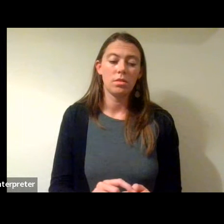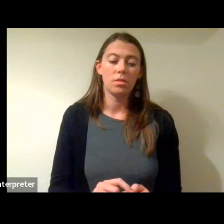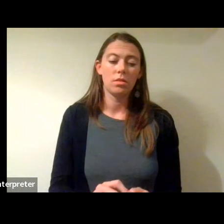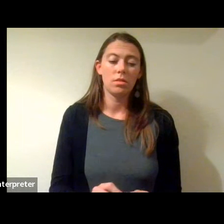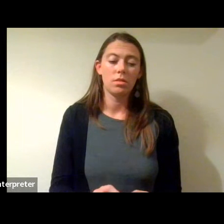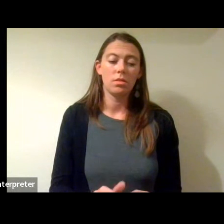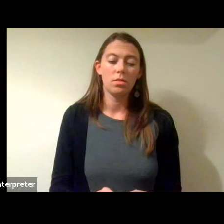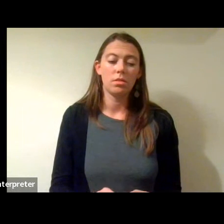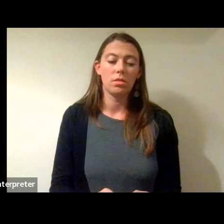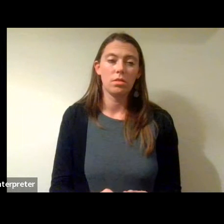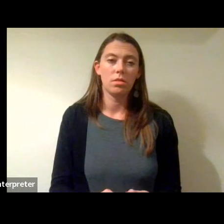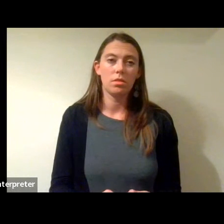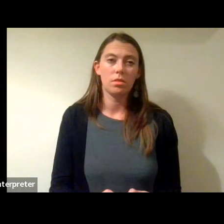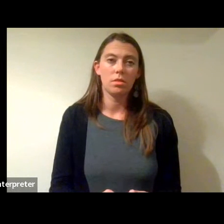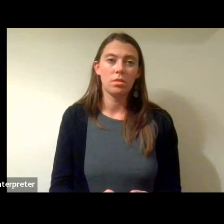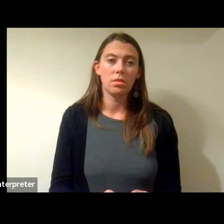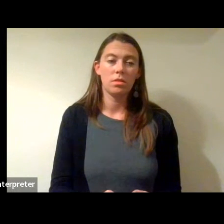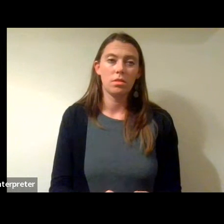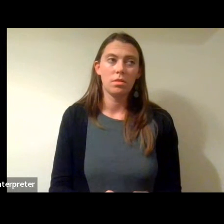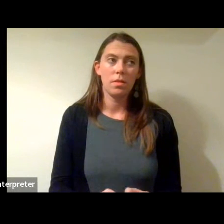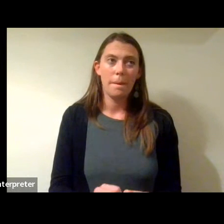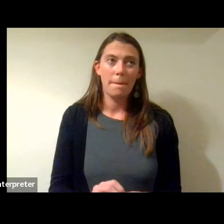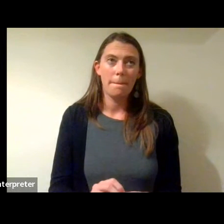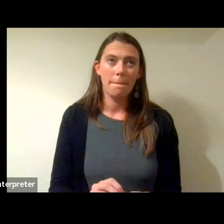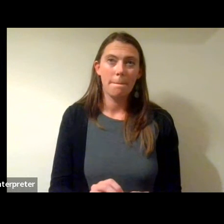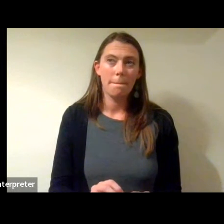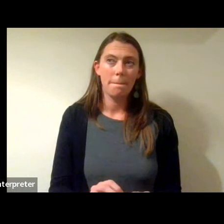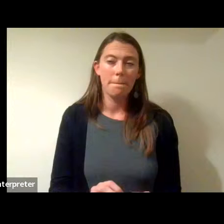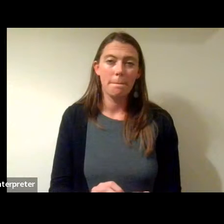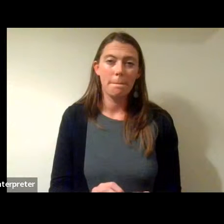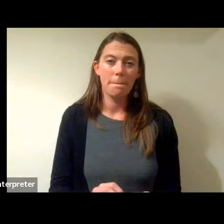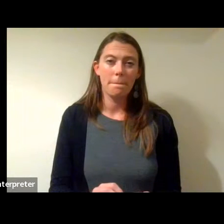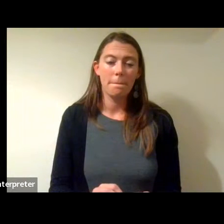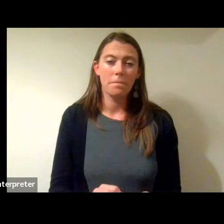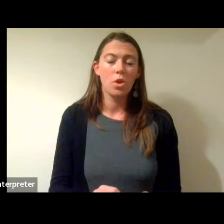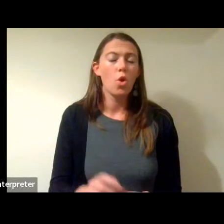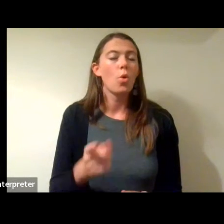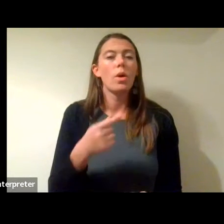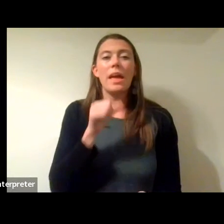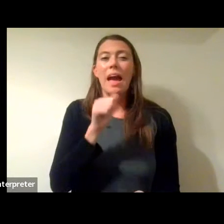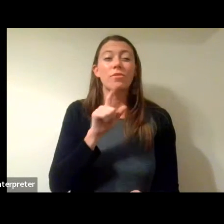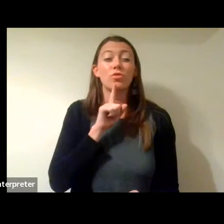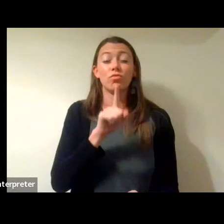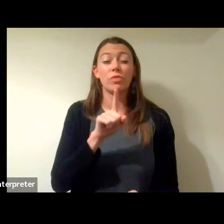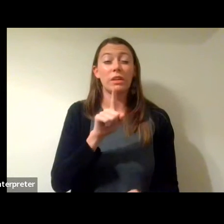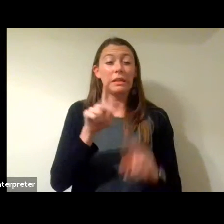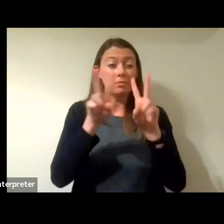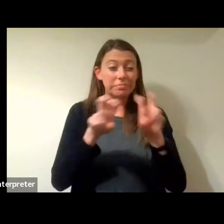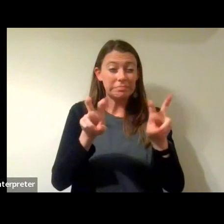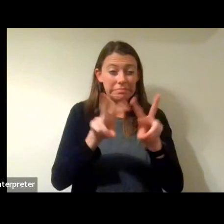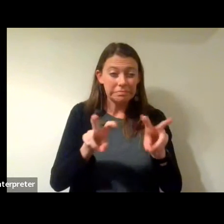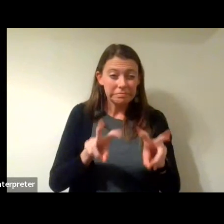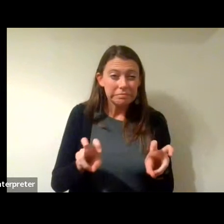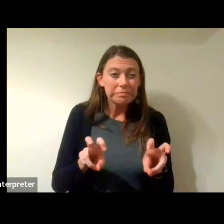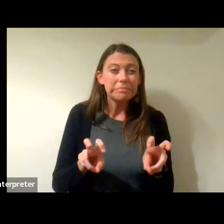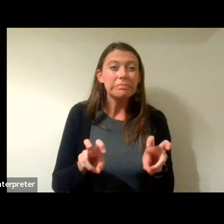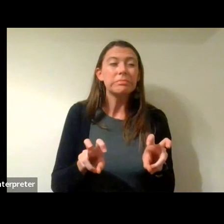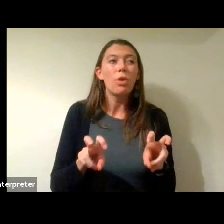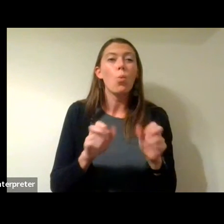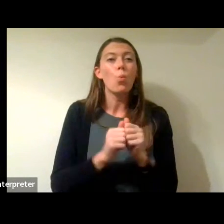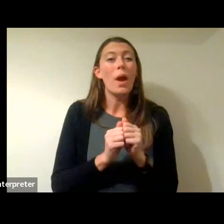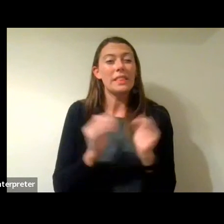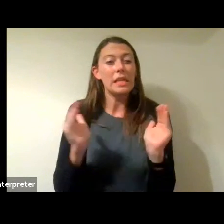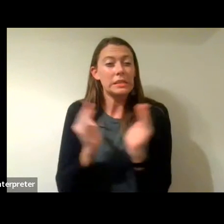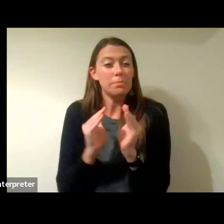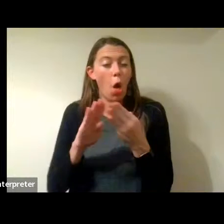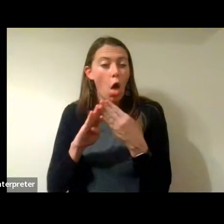the county populations are much smaller, it's a little harder to look at the data and feel as confident